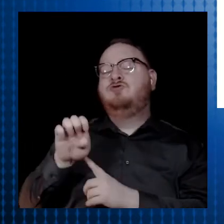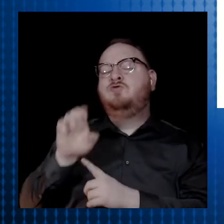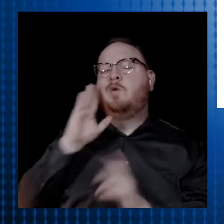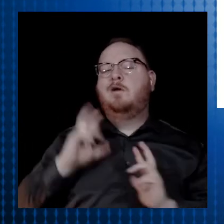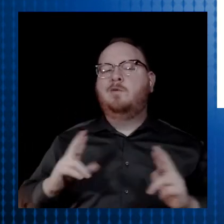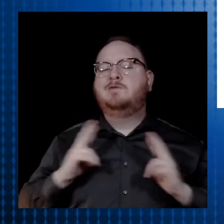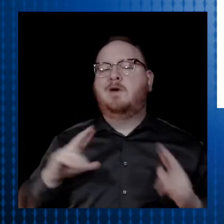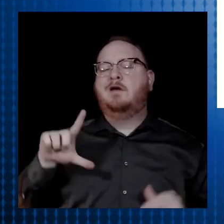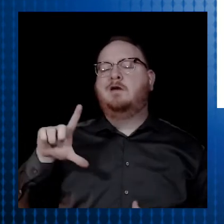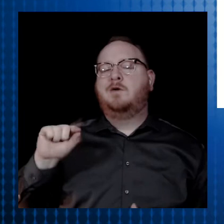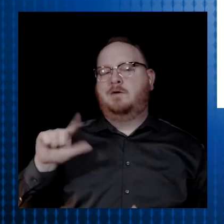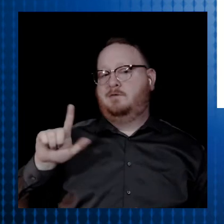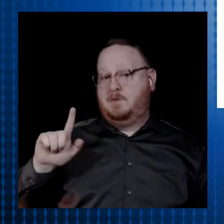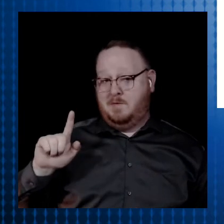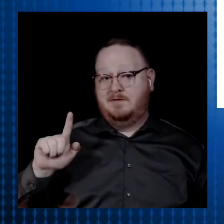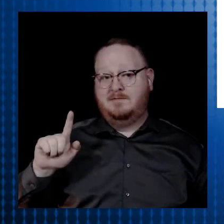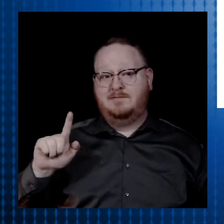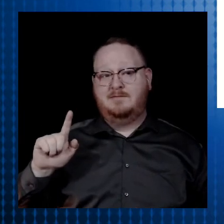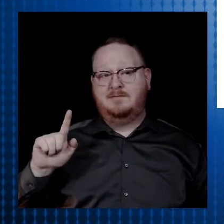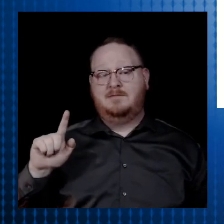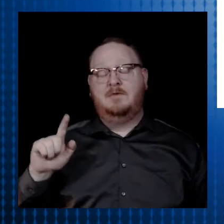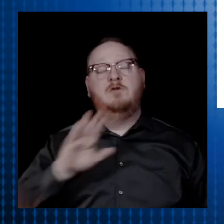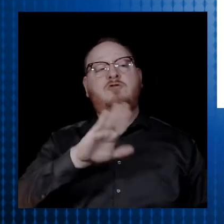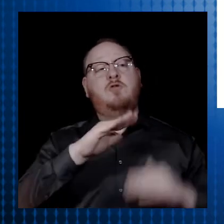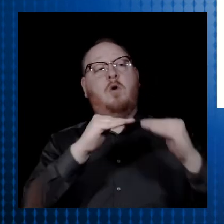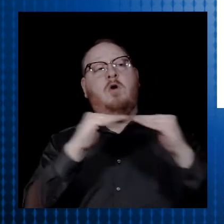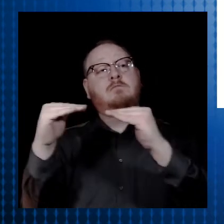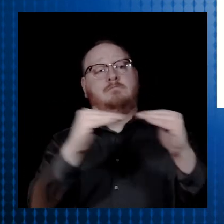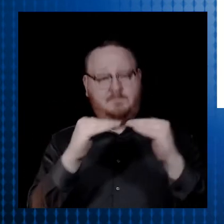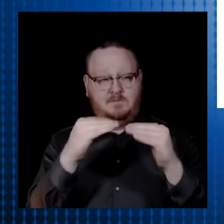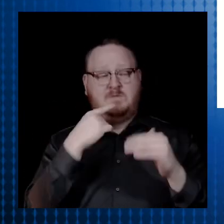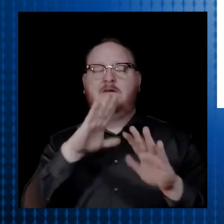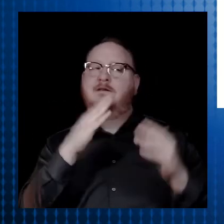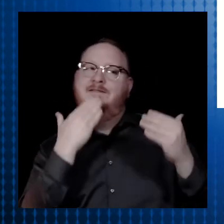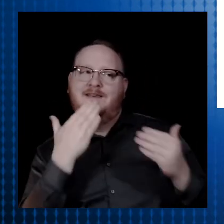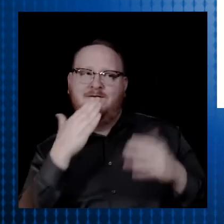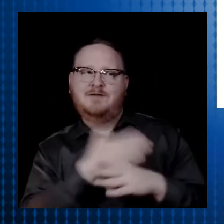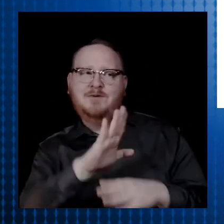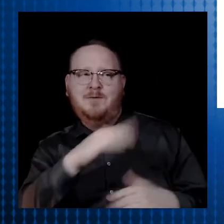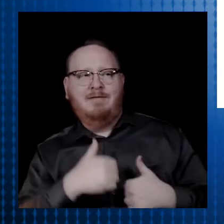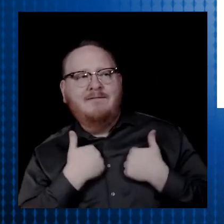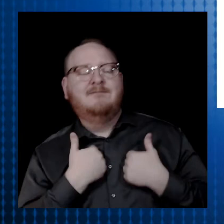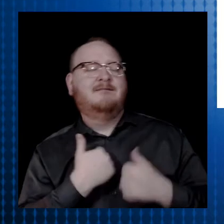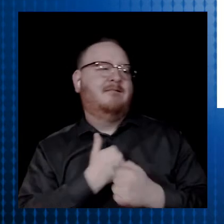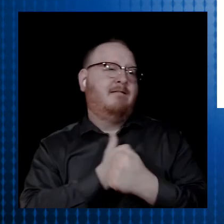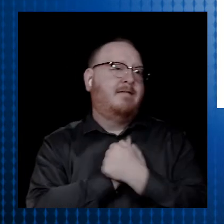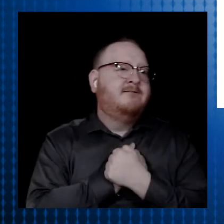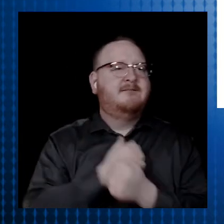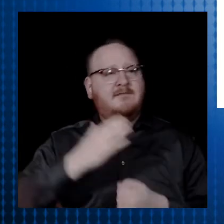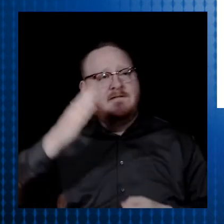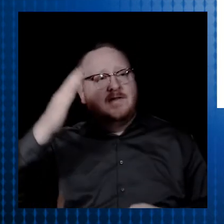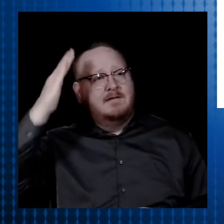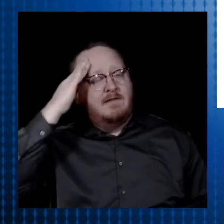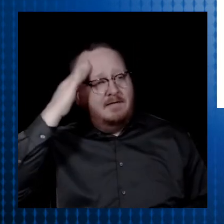2021. Your colleagues say thank you for sharing your life, your love, your knowledge with those